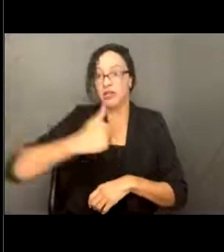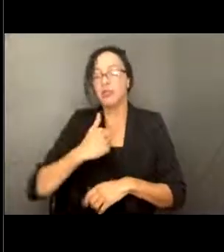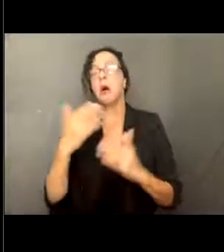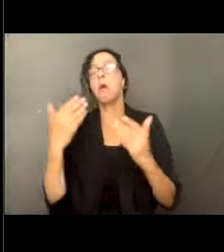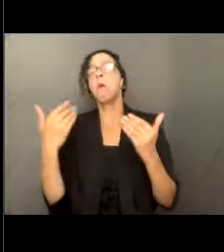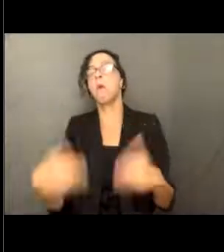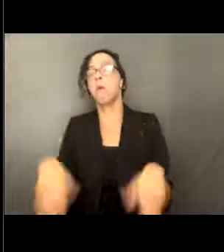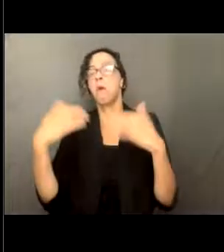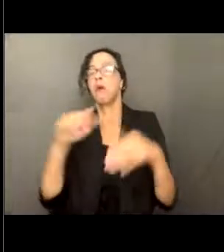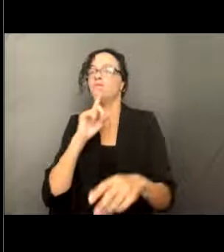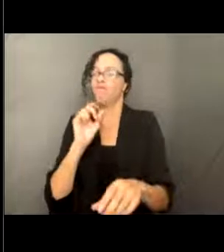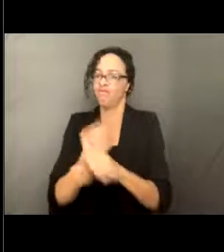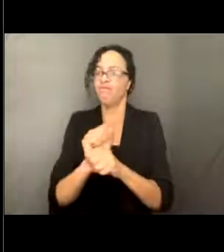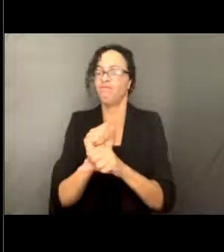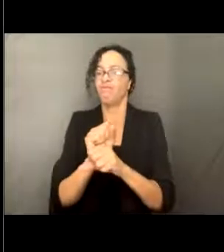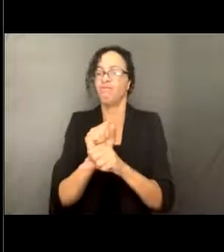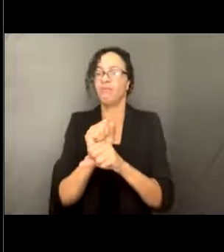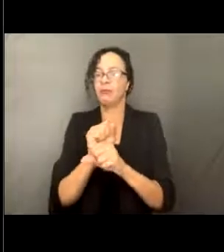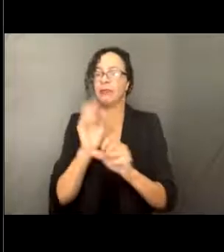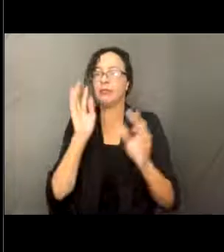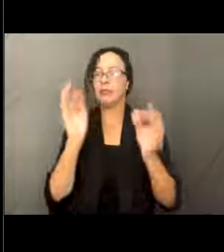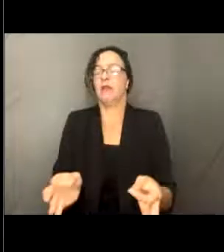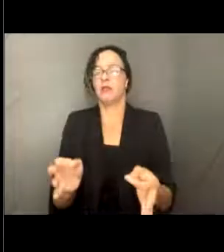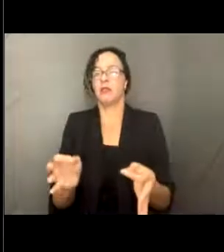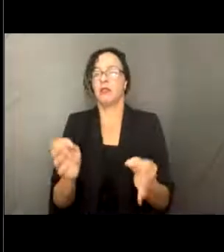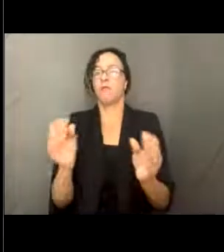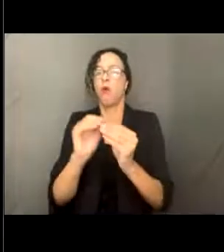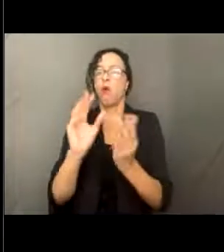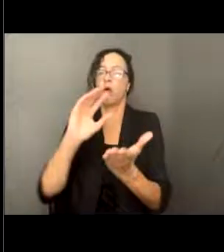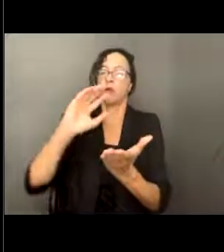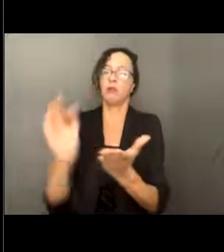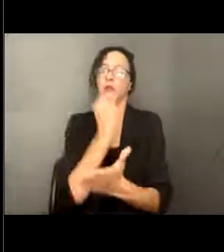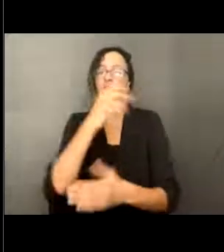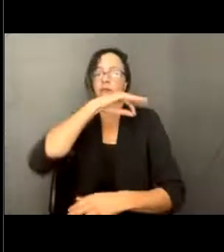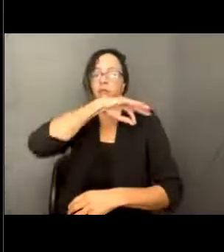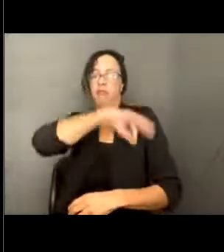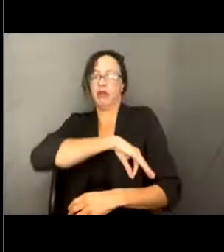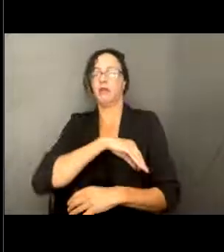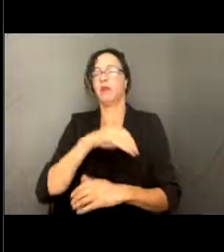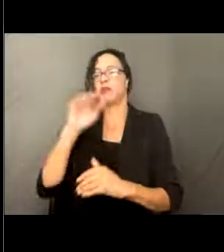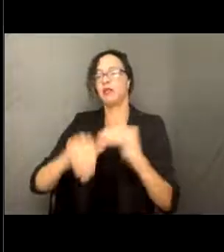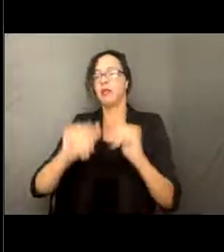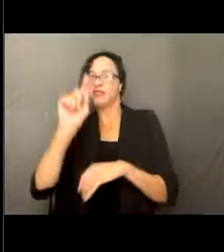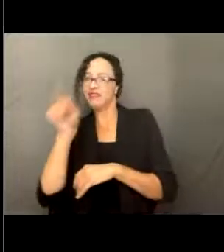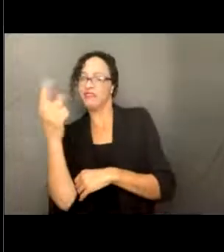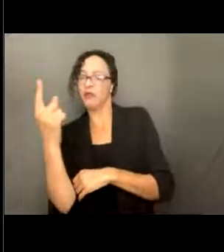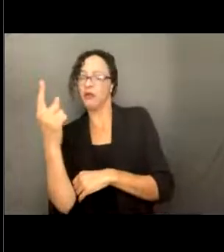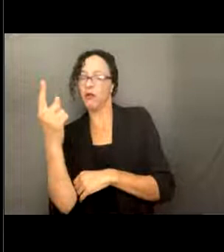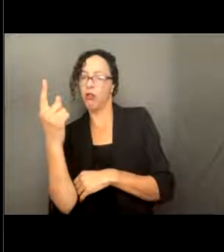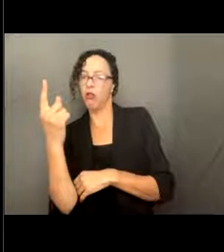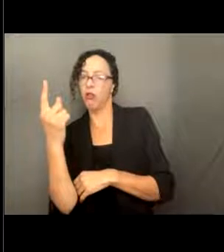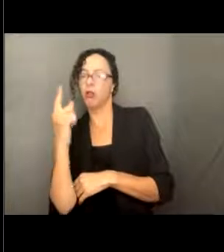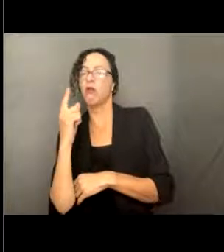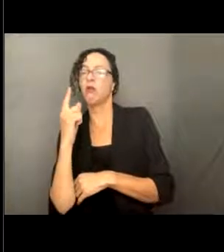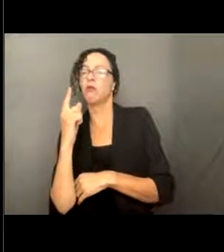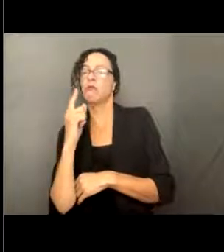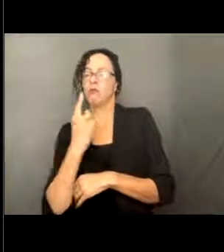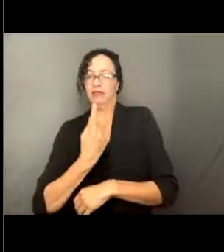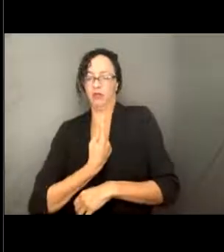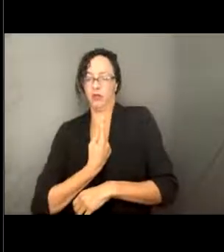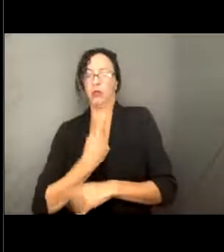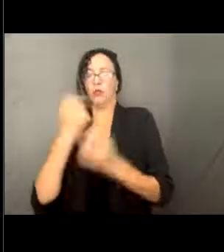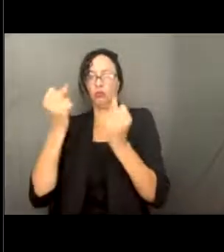advantageous over single-use vehicles. So with that, thank you for being here. Look forward to your